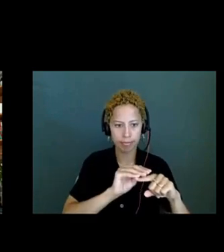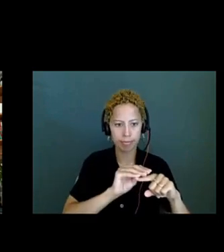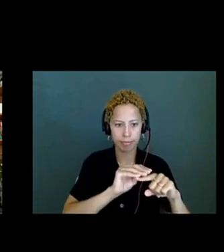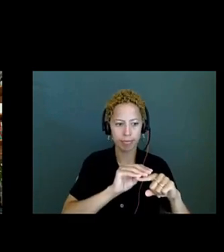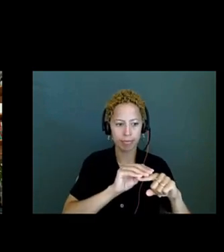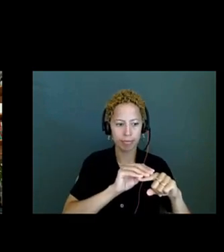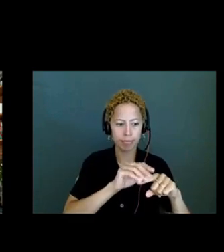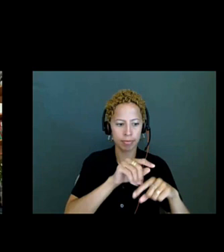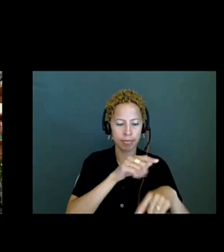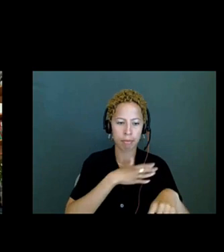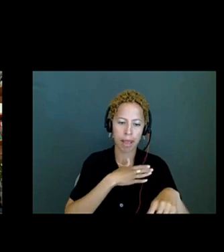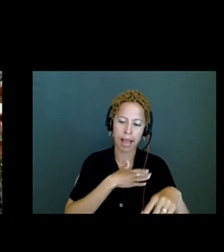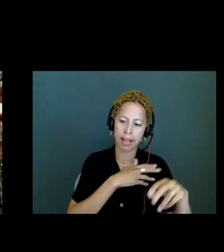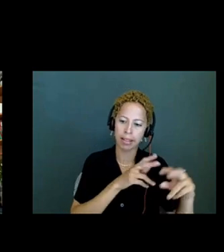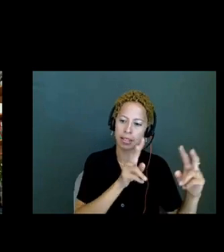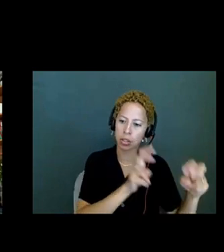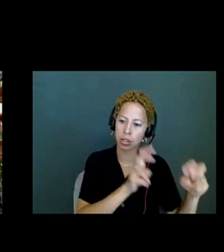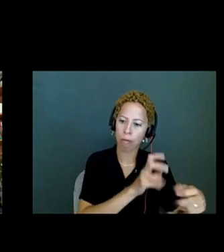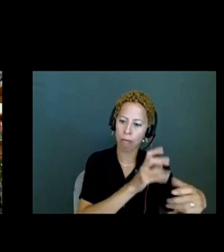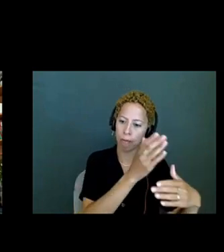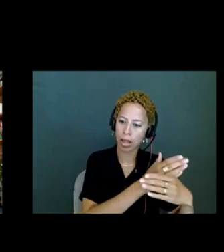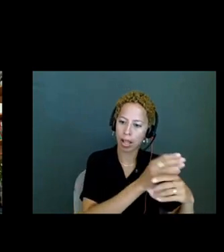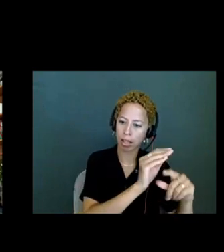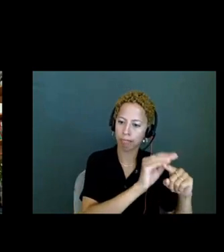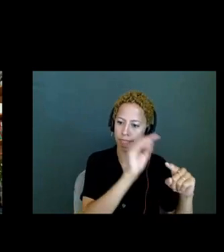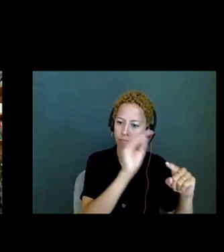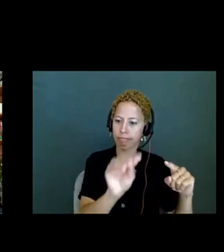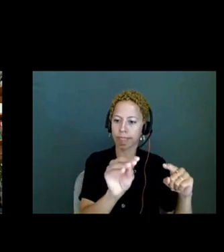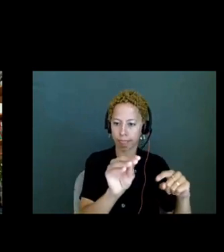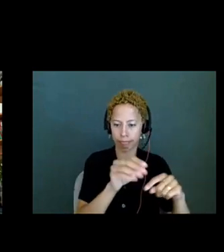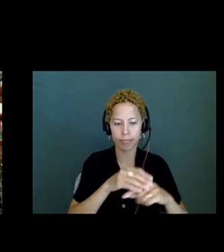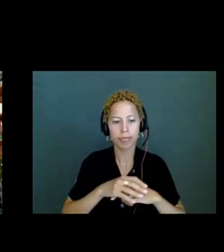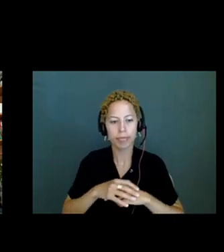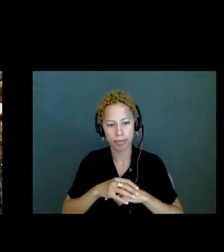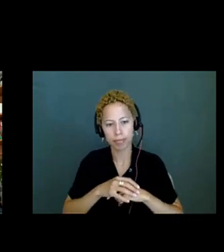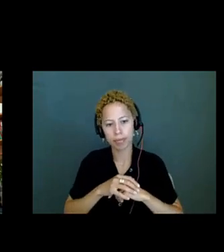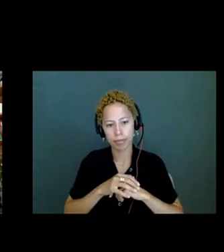my downloads folder.